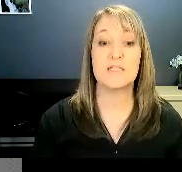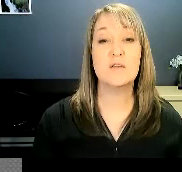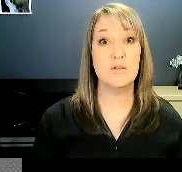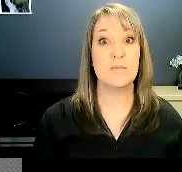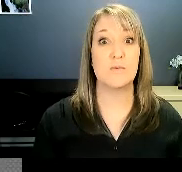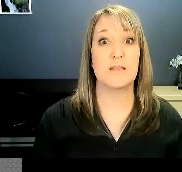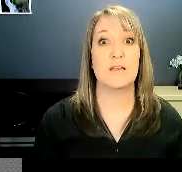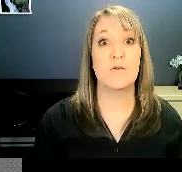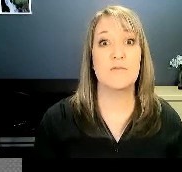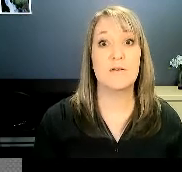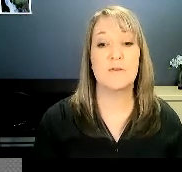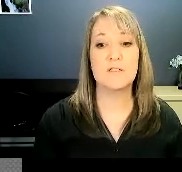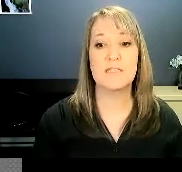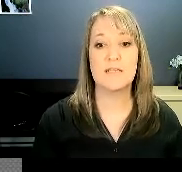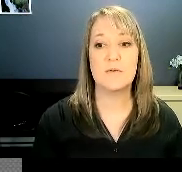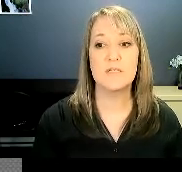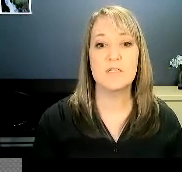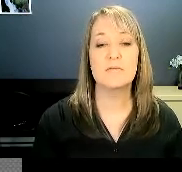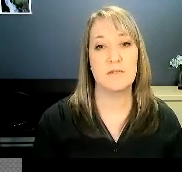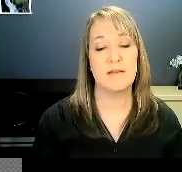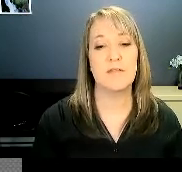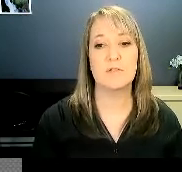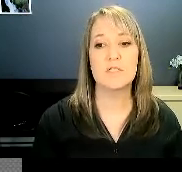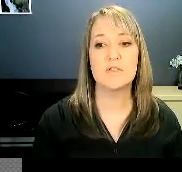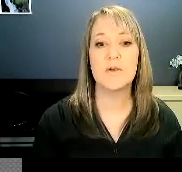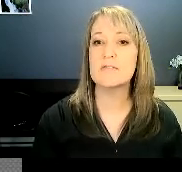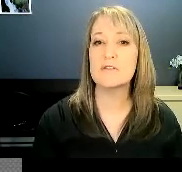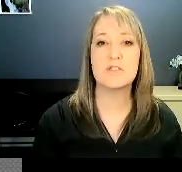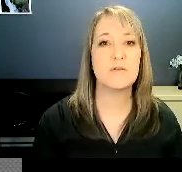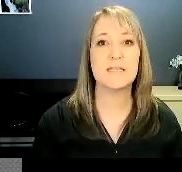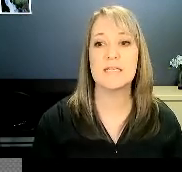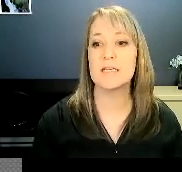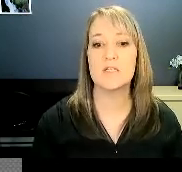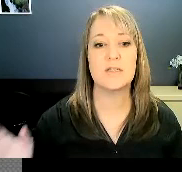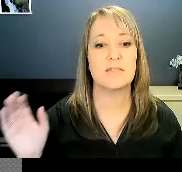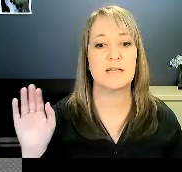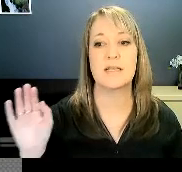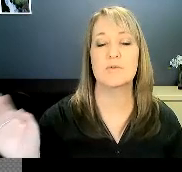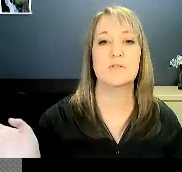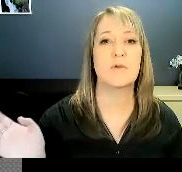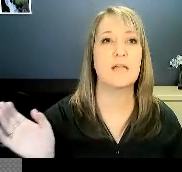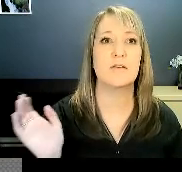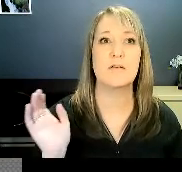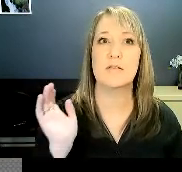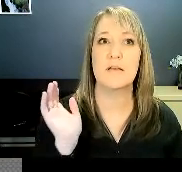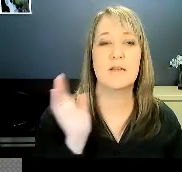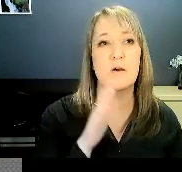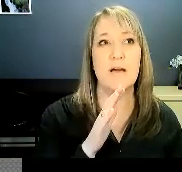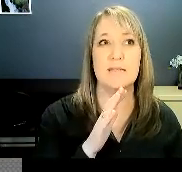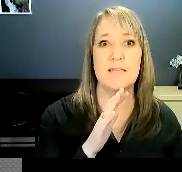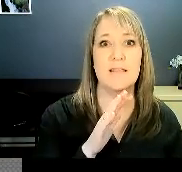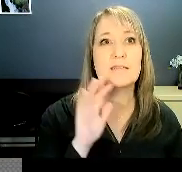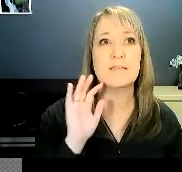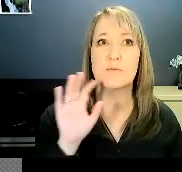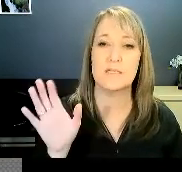or assume that what they know of their first language, their native language, transfers directly to their second language, right? I know